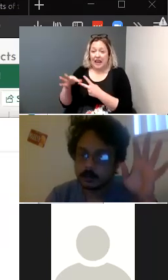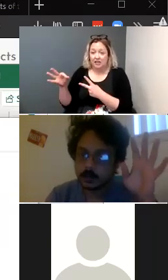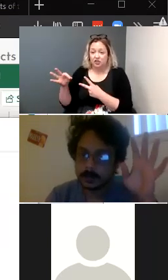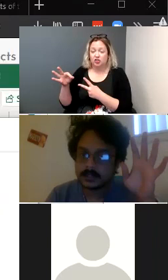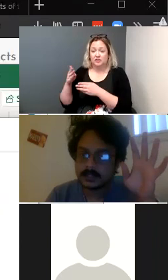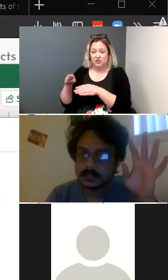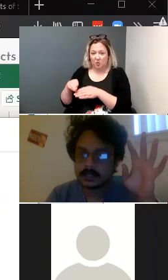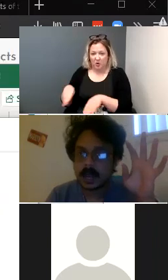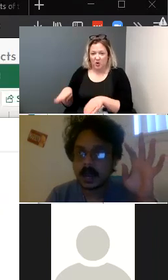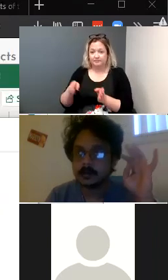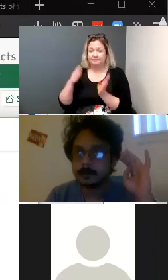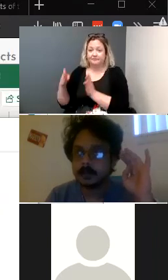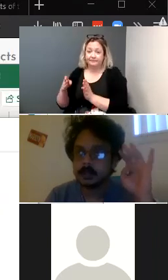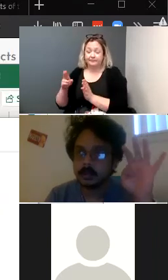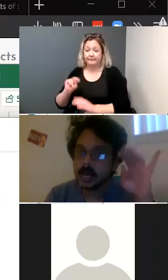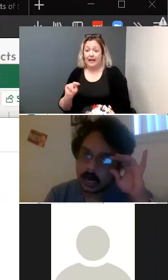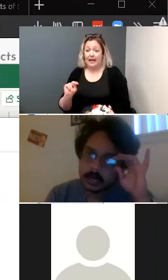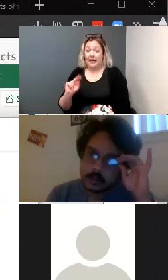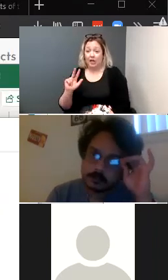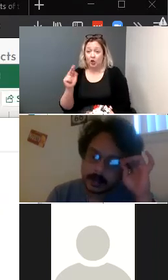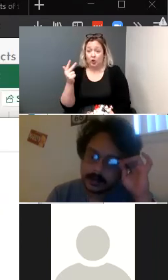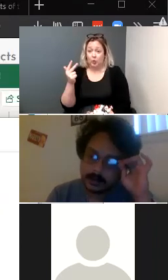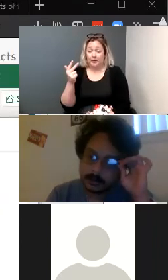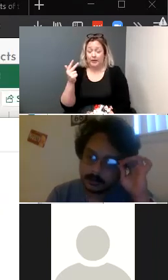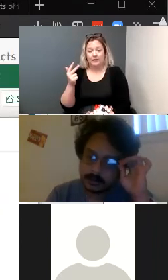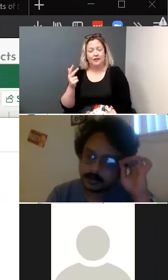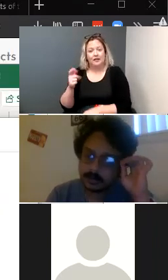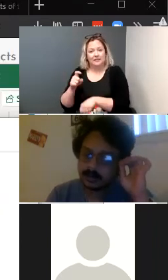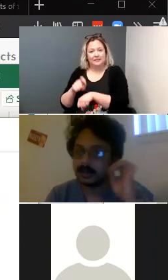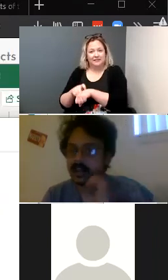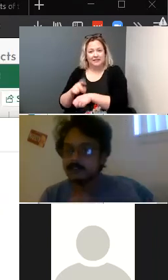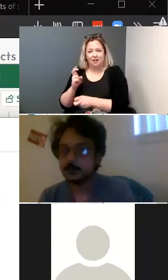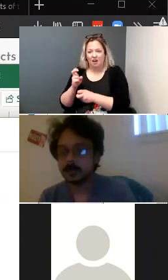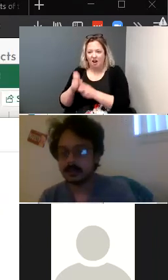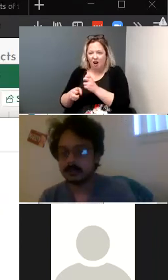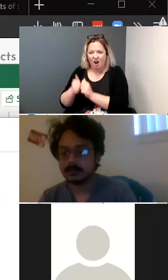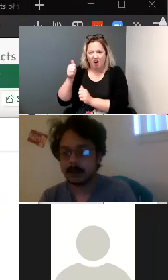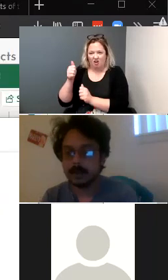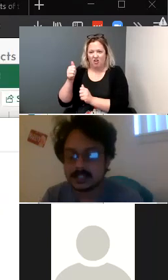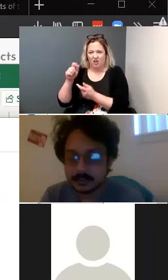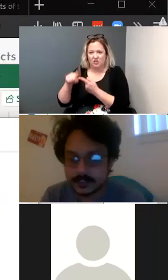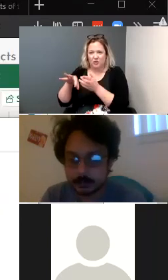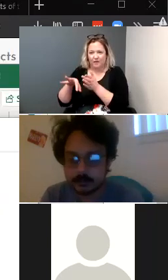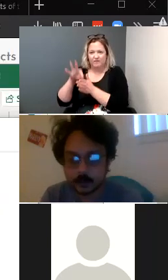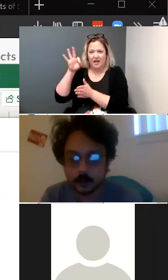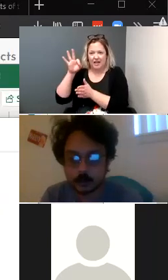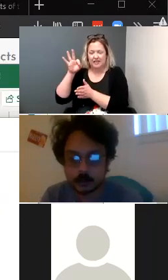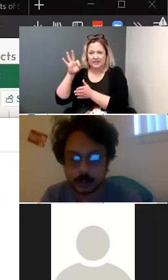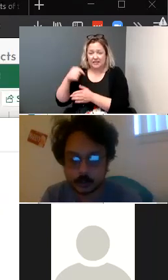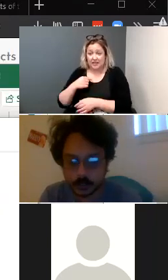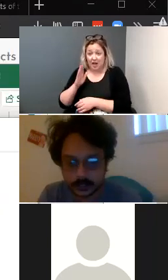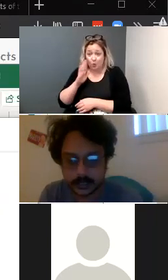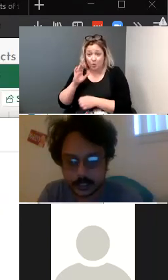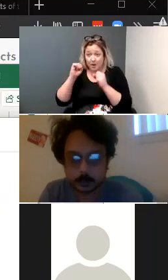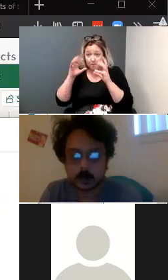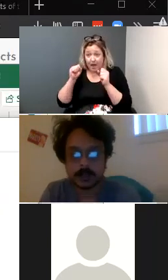N cubed complexities are harder to find, and I would be amazed if some of you